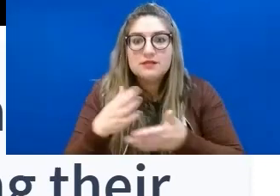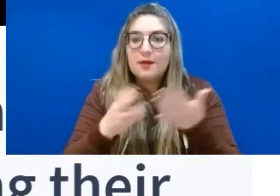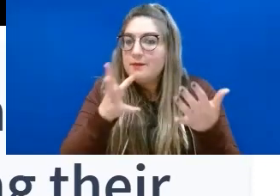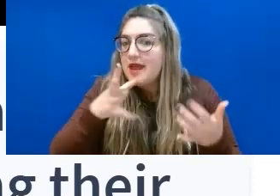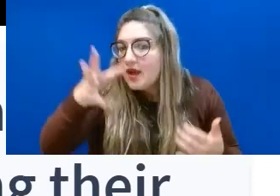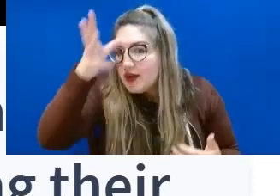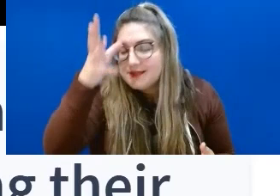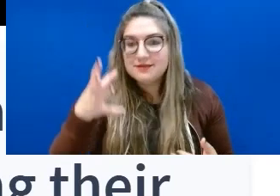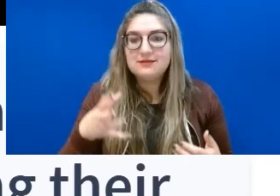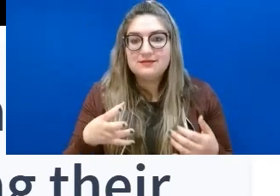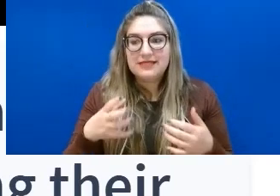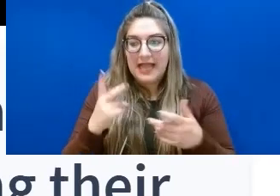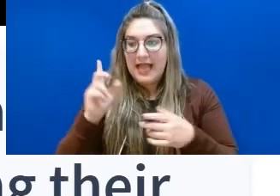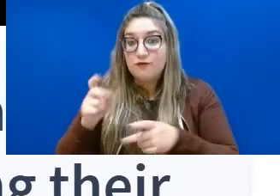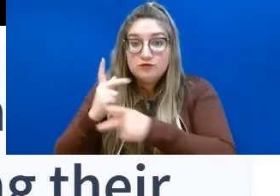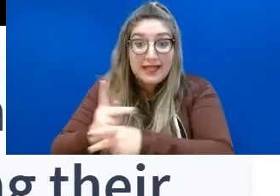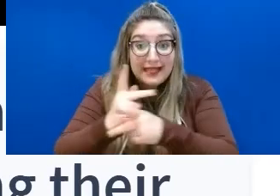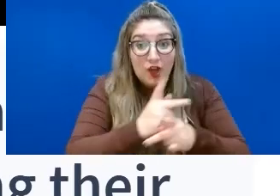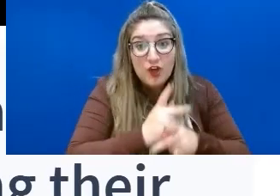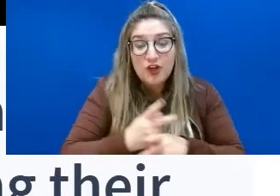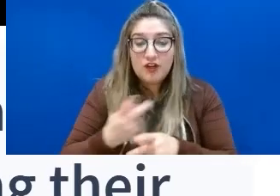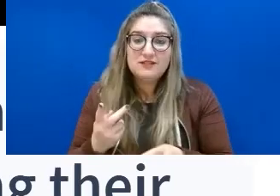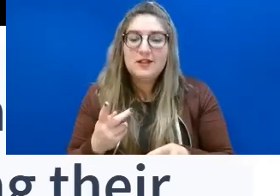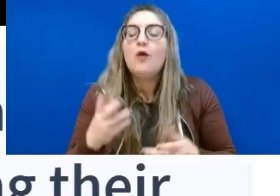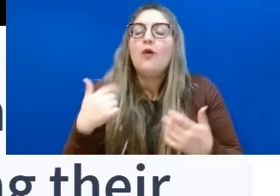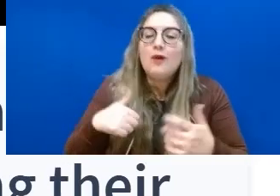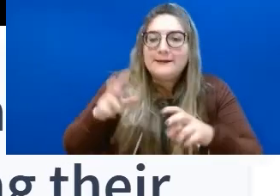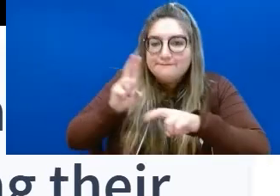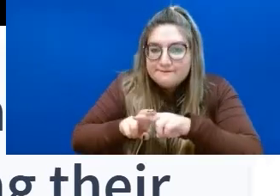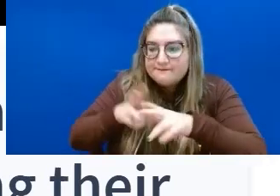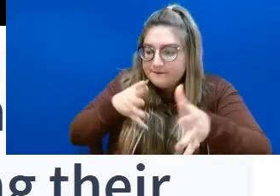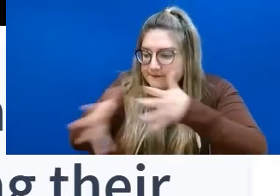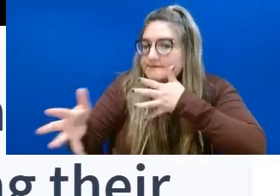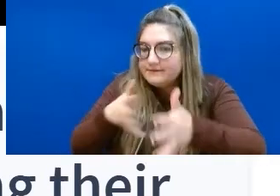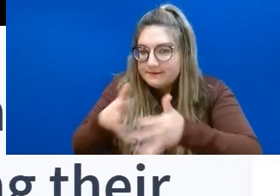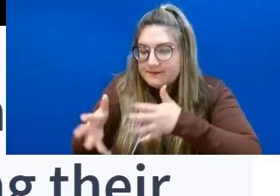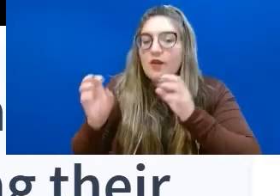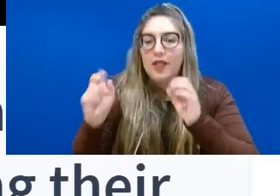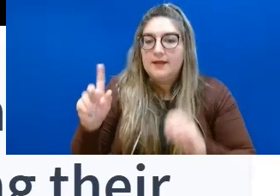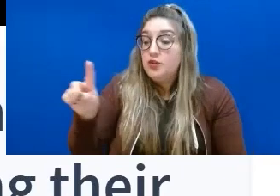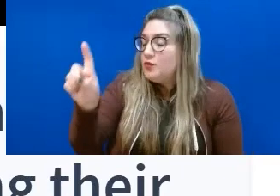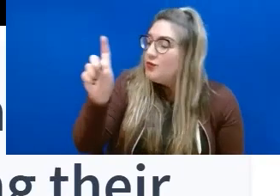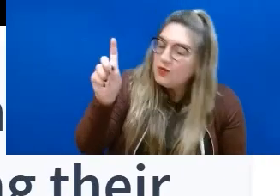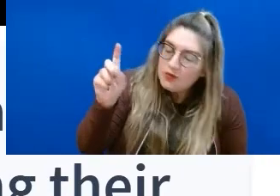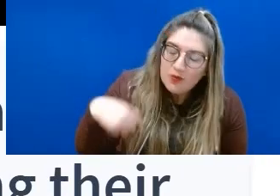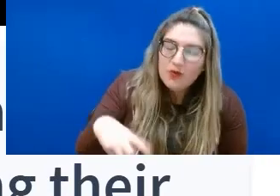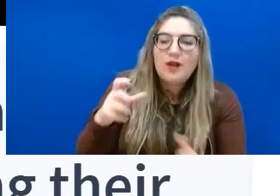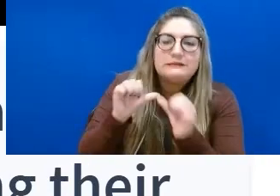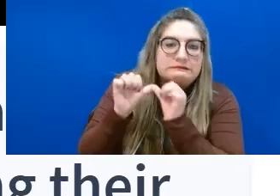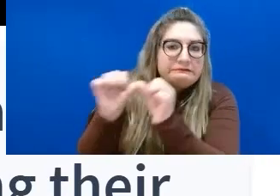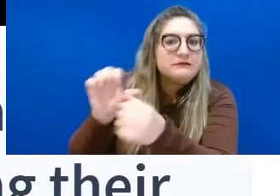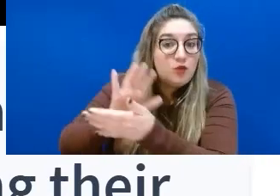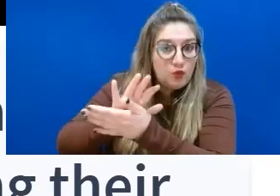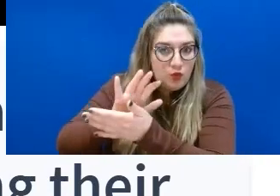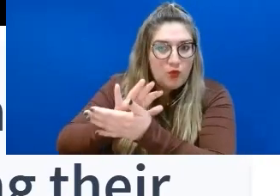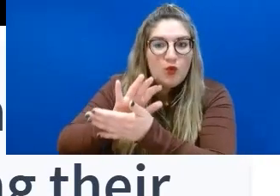okay, we know you gotta stick to school, right? What else, what could we do, right? Whether we're employing them in our office, whether